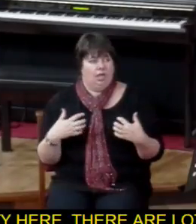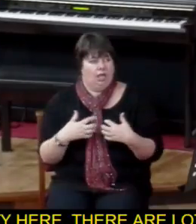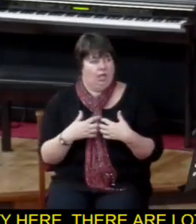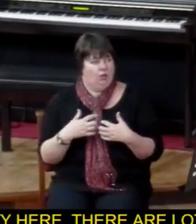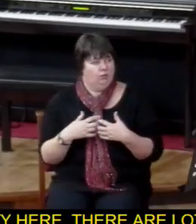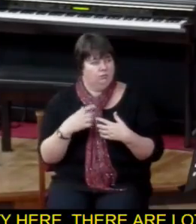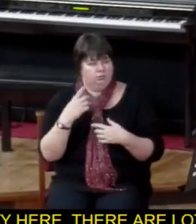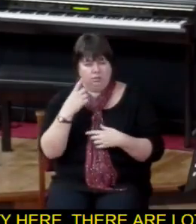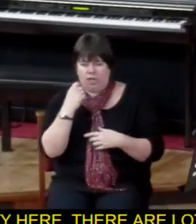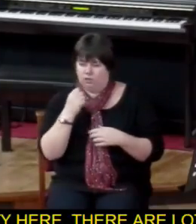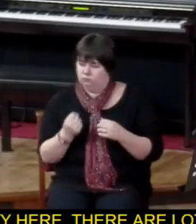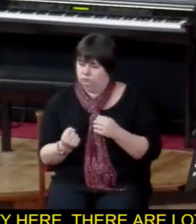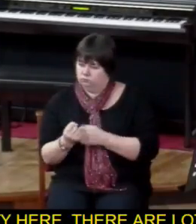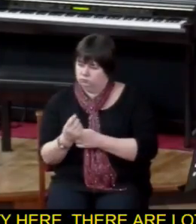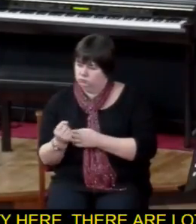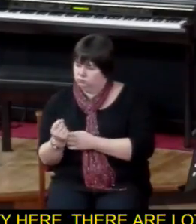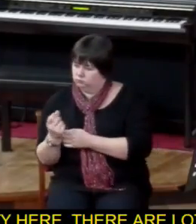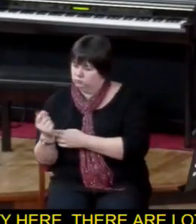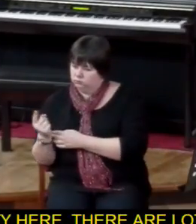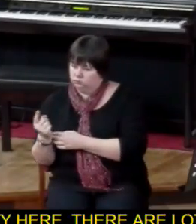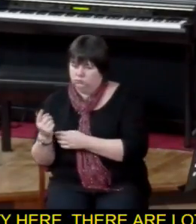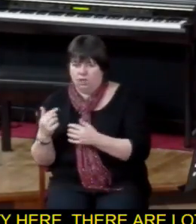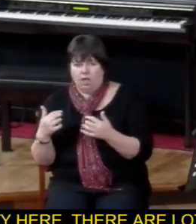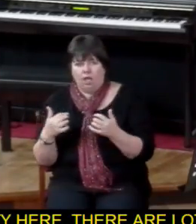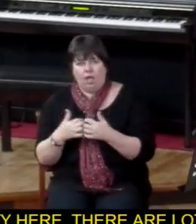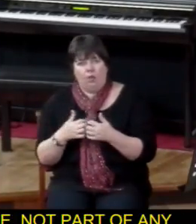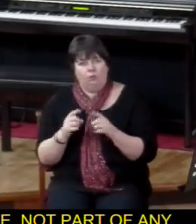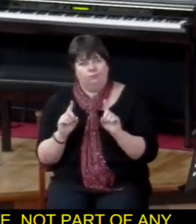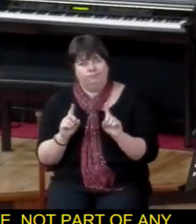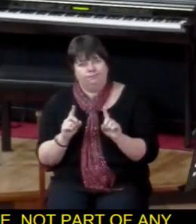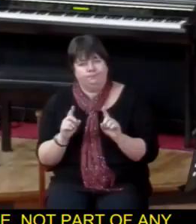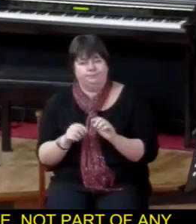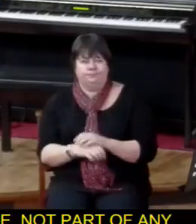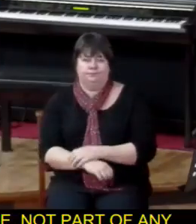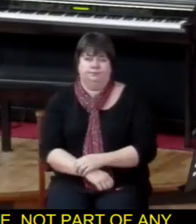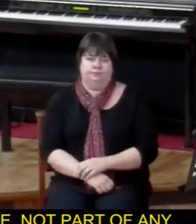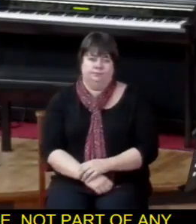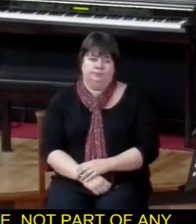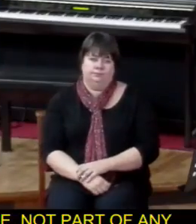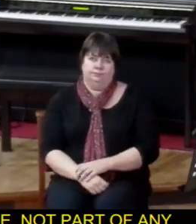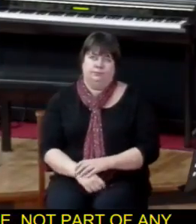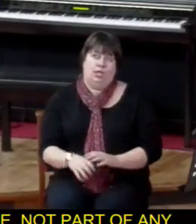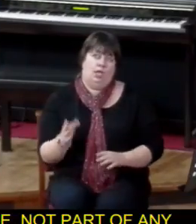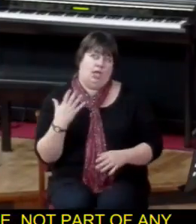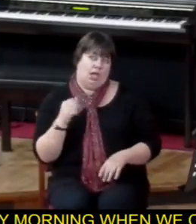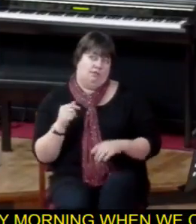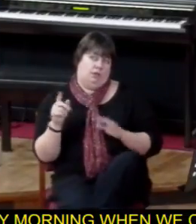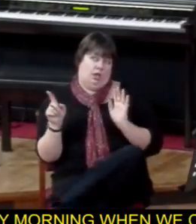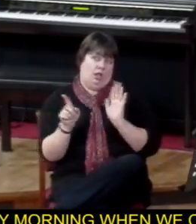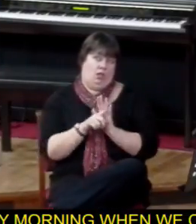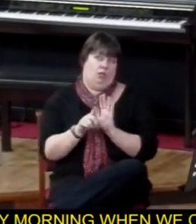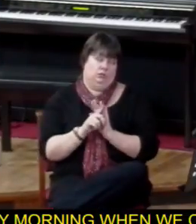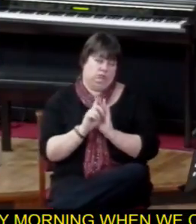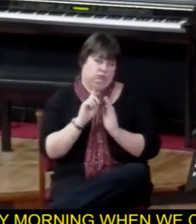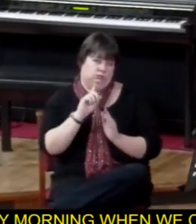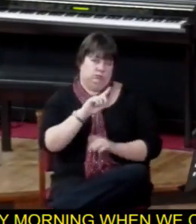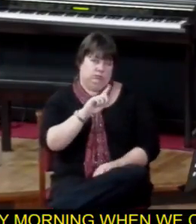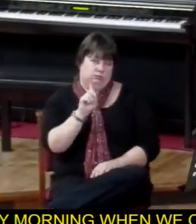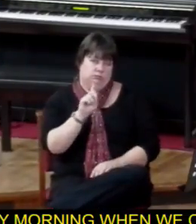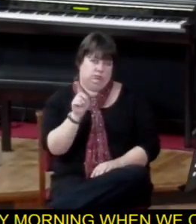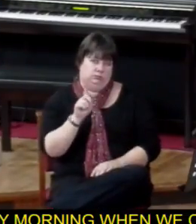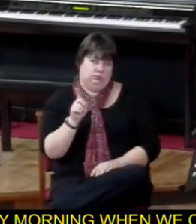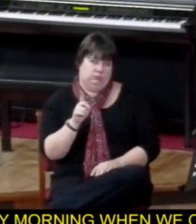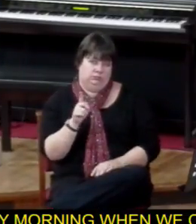those opportunities? Okie dokie. And that's where my wee clock comes in.